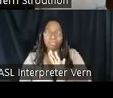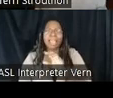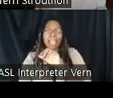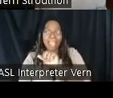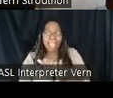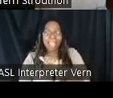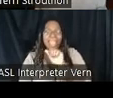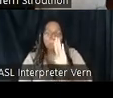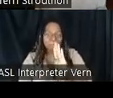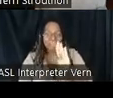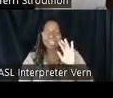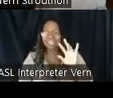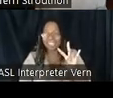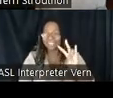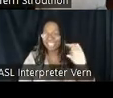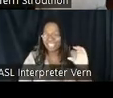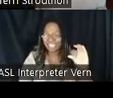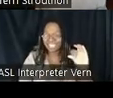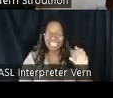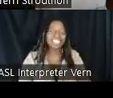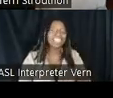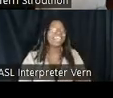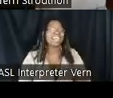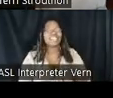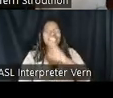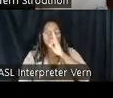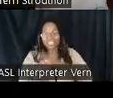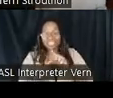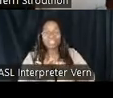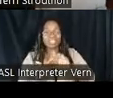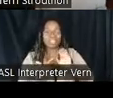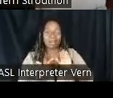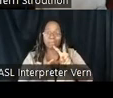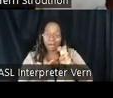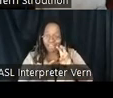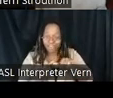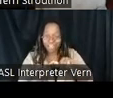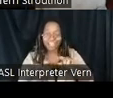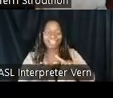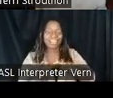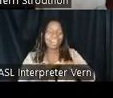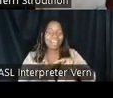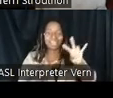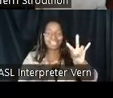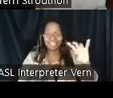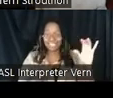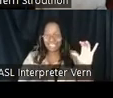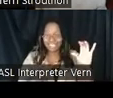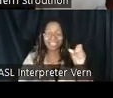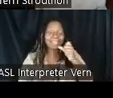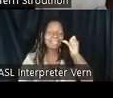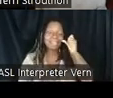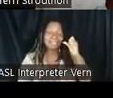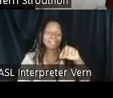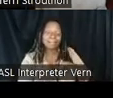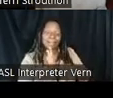C's, authenticity, and then it takes bravery to overcome this fear. And so bravery, probably again, heard Jojapa say this yesterday, means that we are choosing